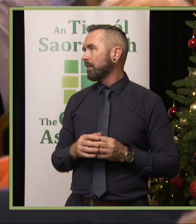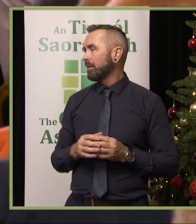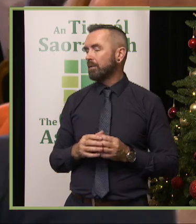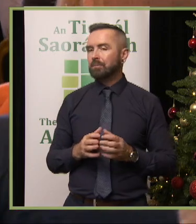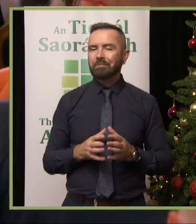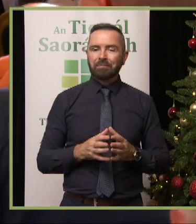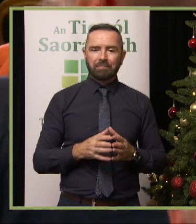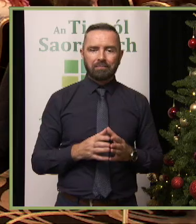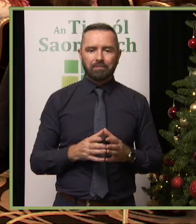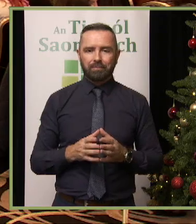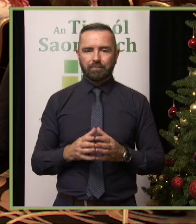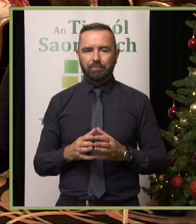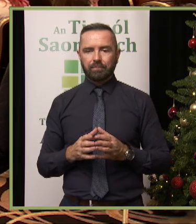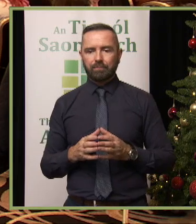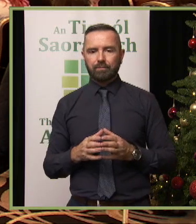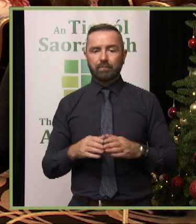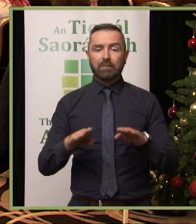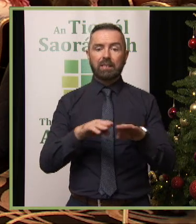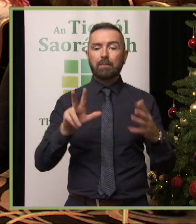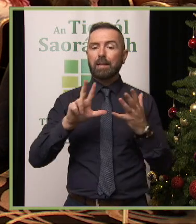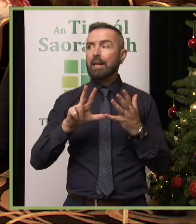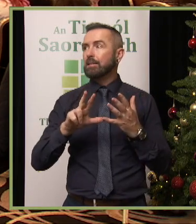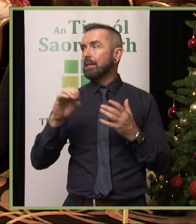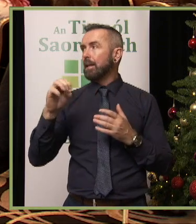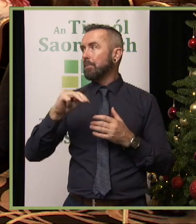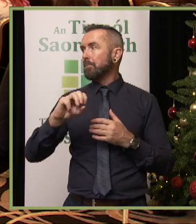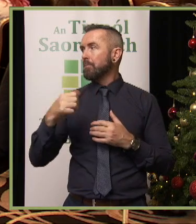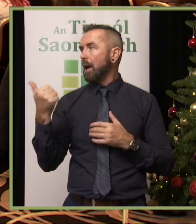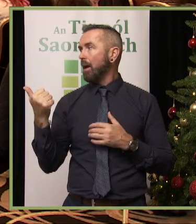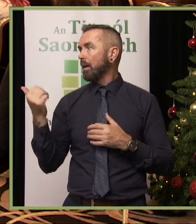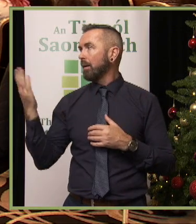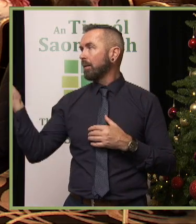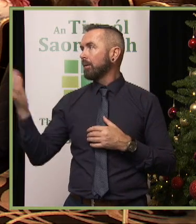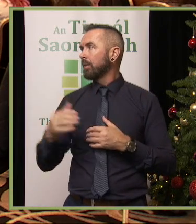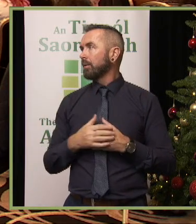similar. Grant. So we'll vote on that in a second. Table 8, Emma?